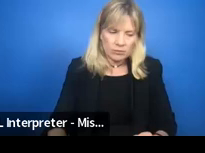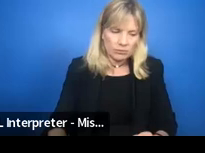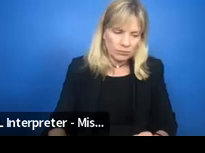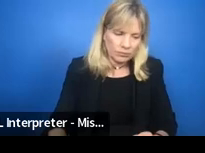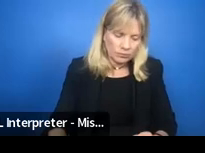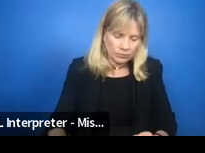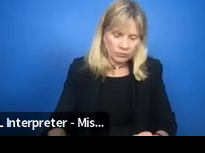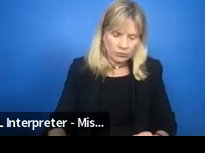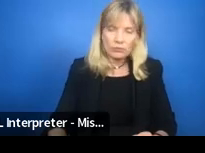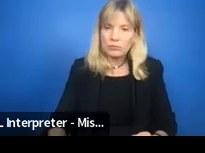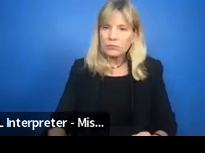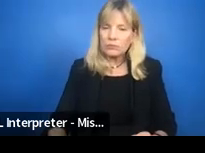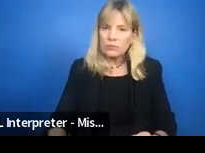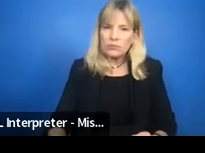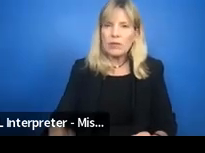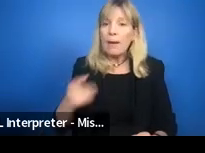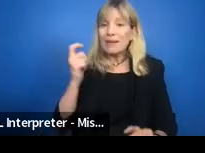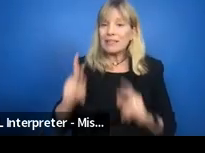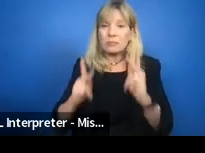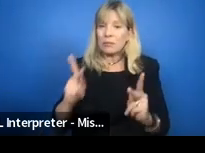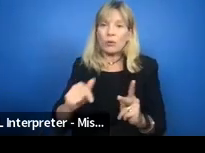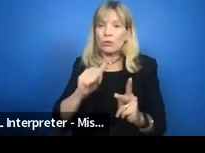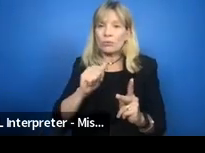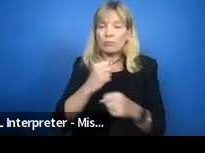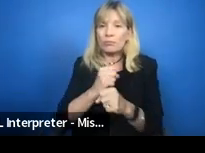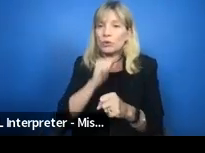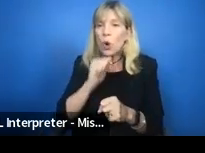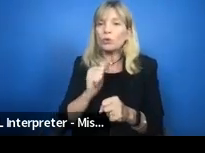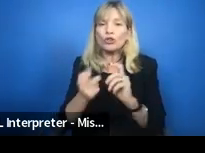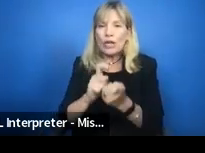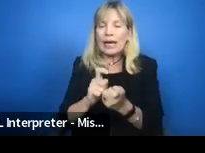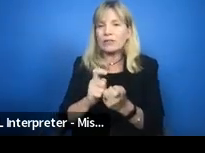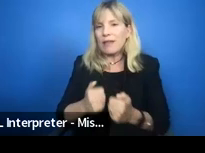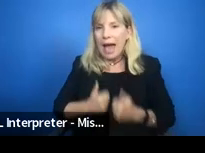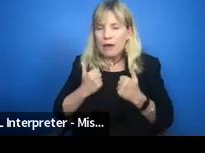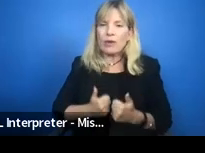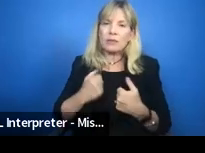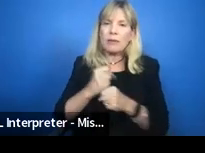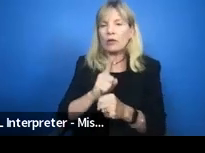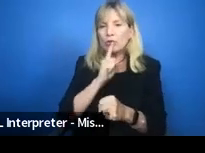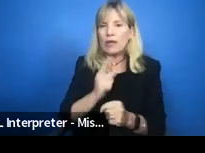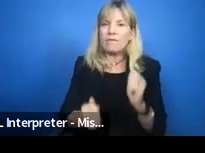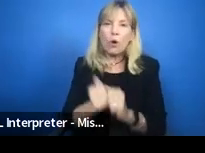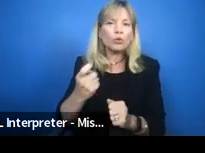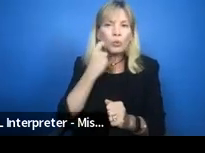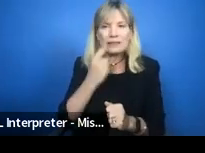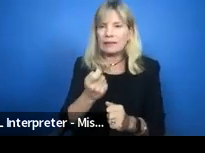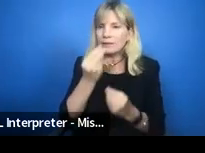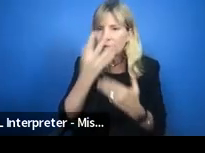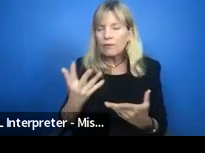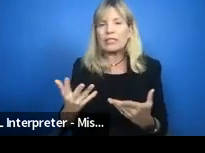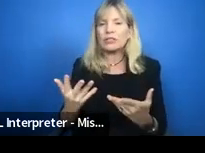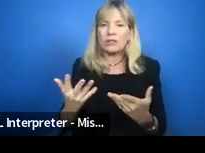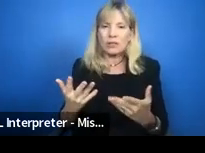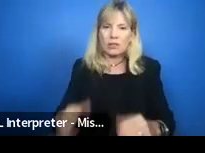half having failed to update their contact information. And then lastly, and maybe most unfortunately, 4 in 10